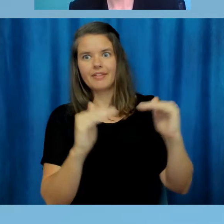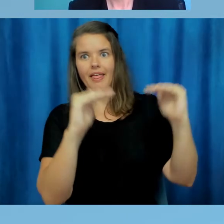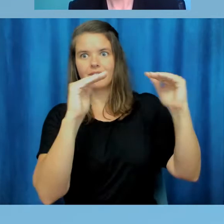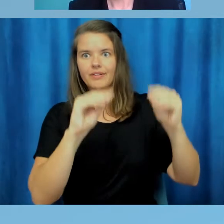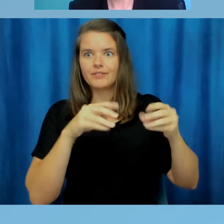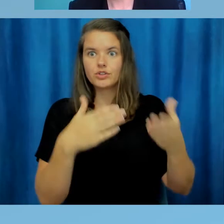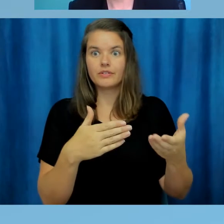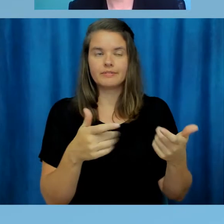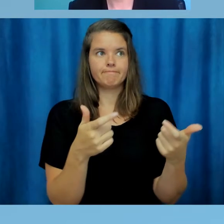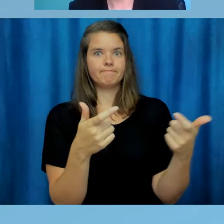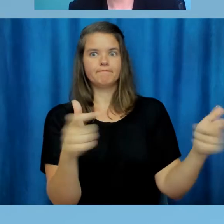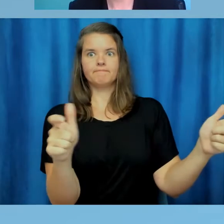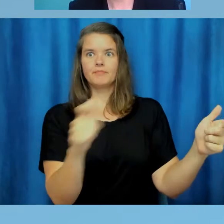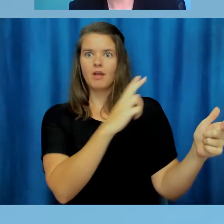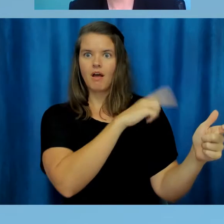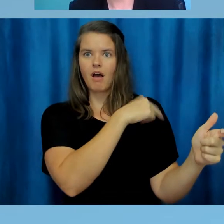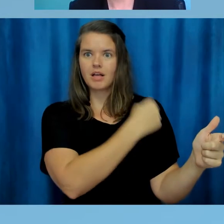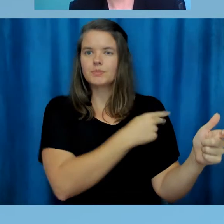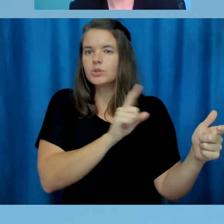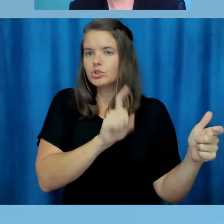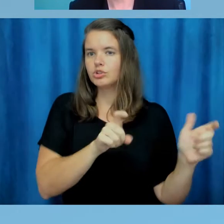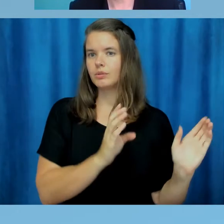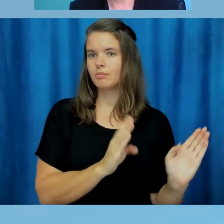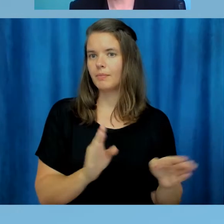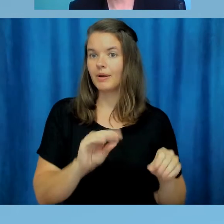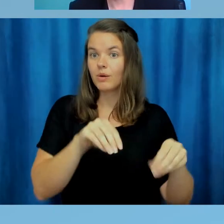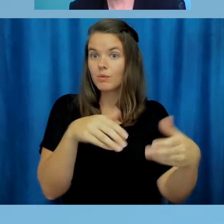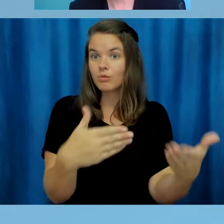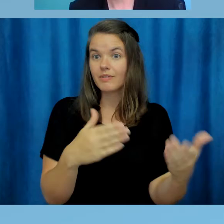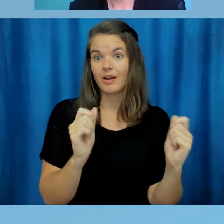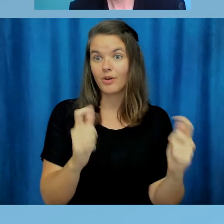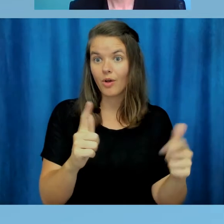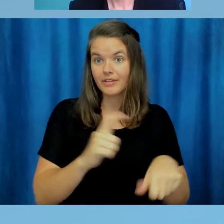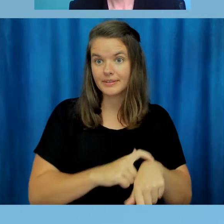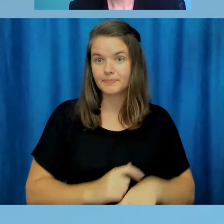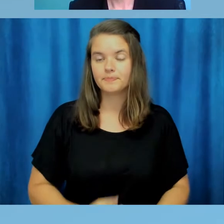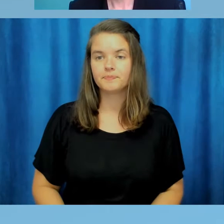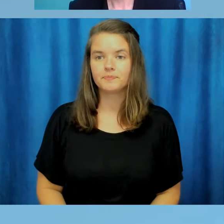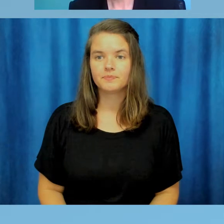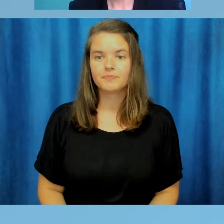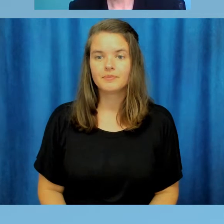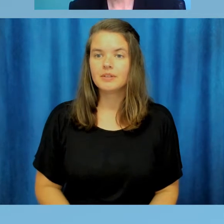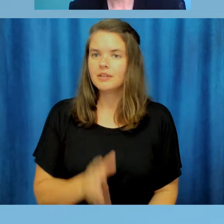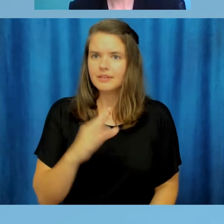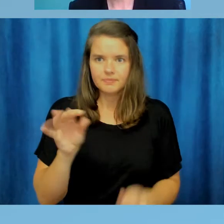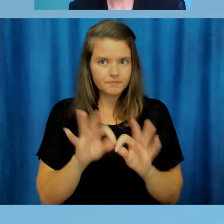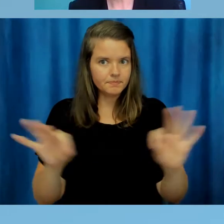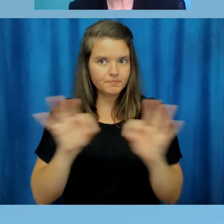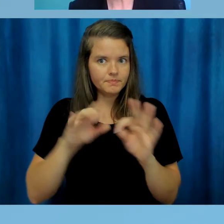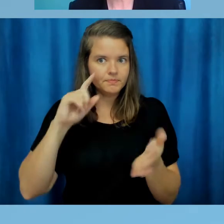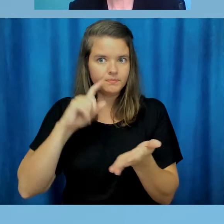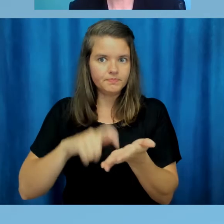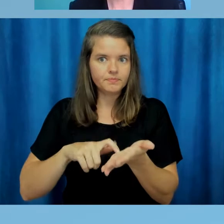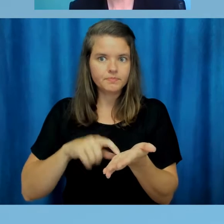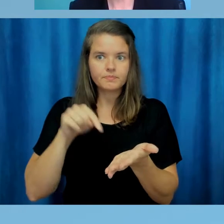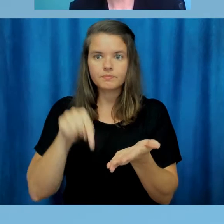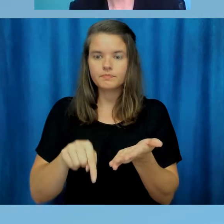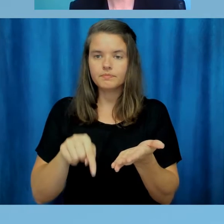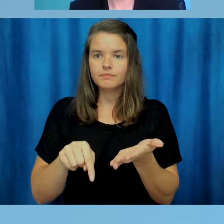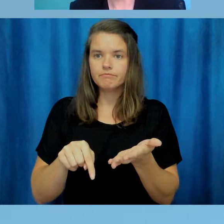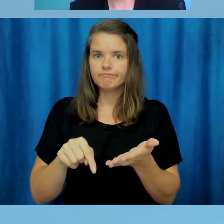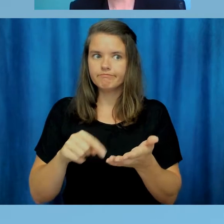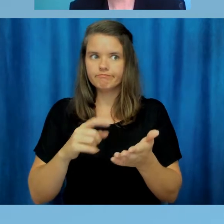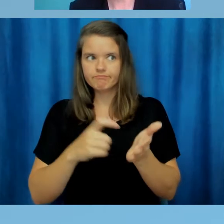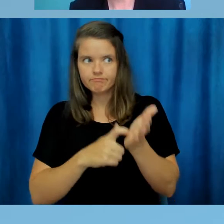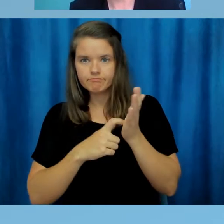services that a hospital should be prepared to provide at all times. And important to note that this